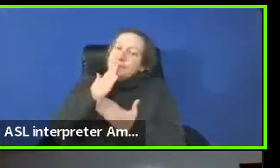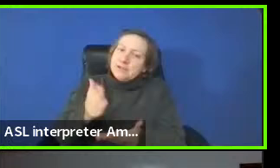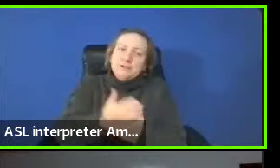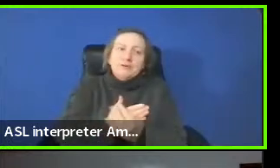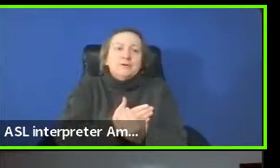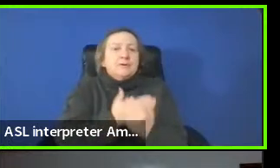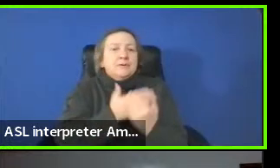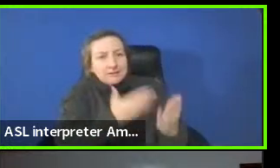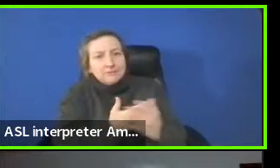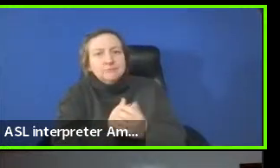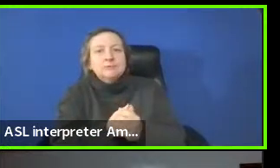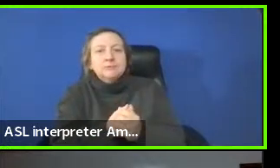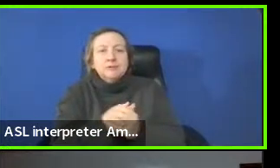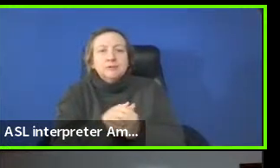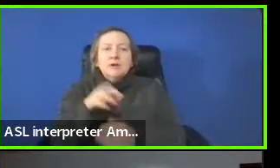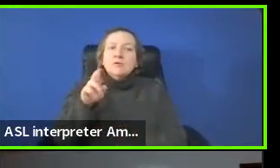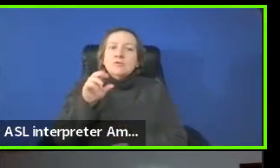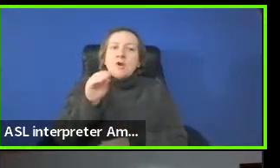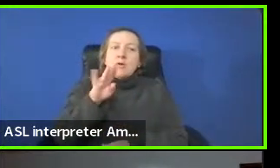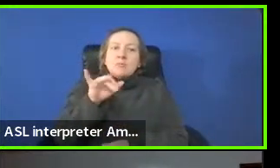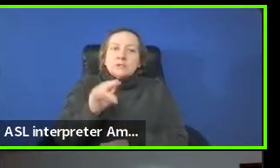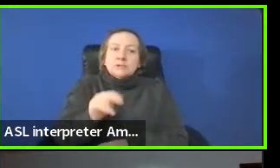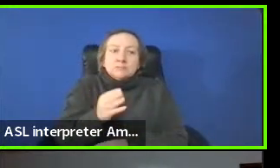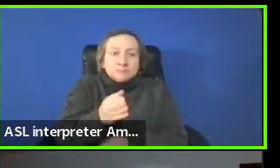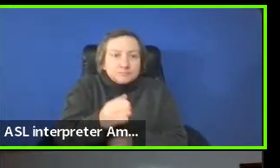Thank you. Robin.